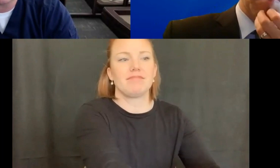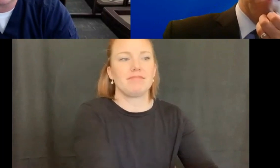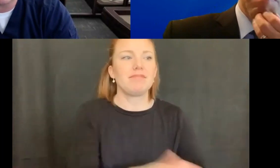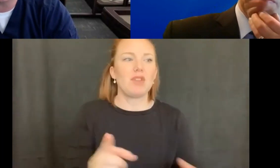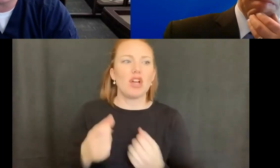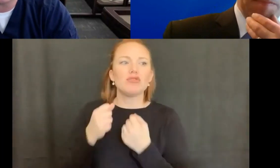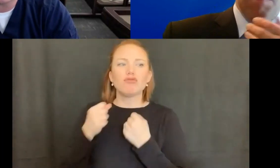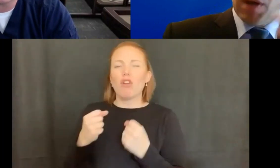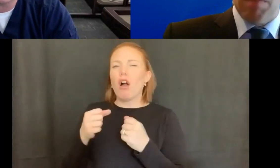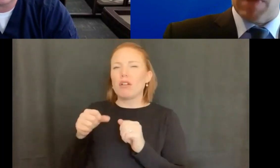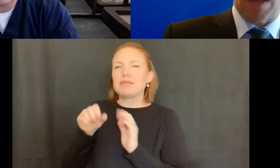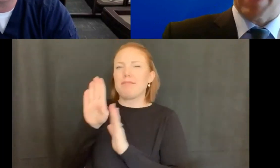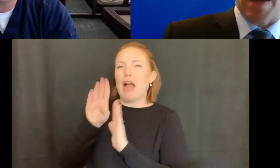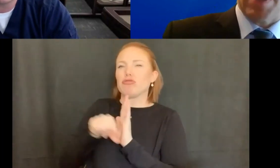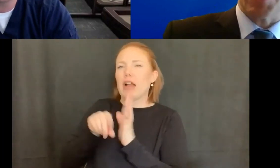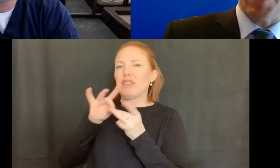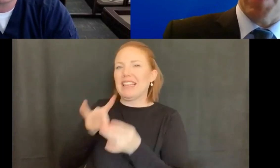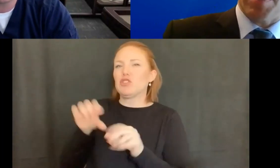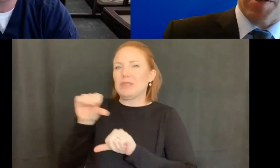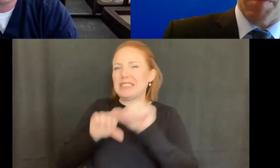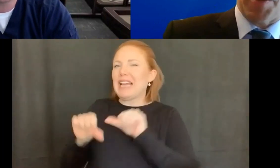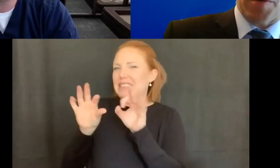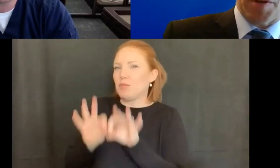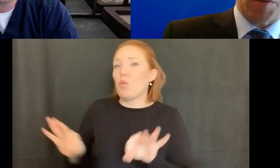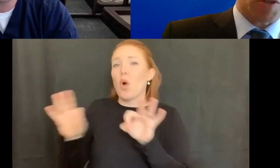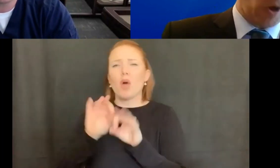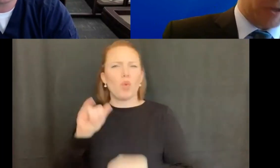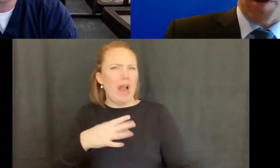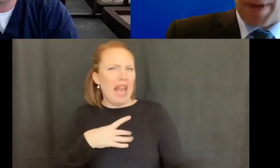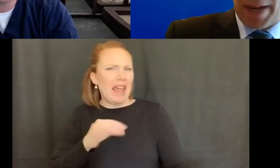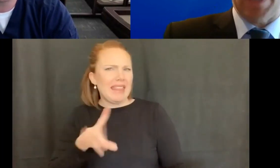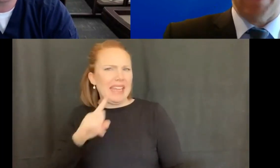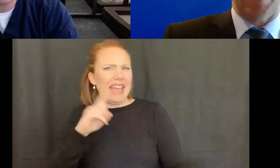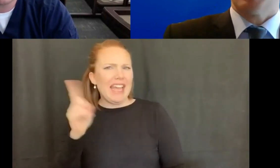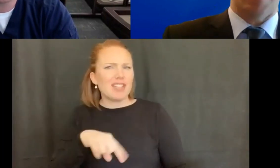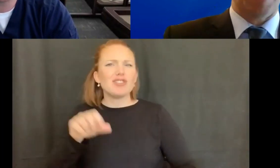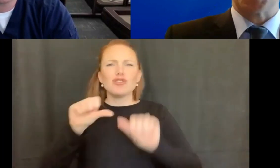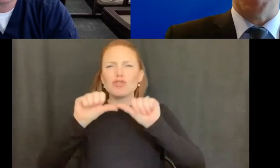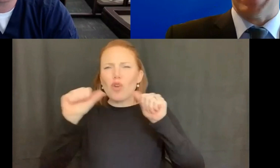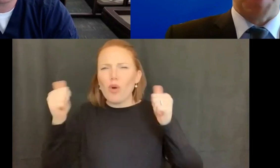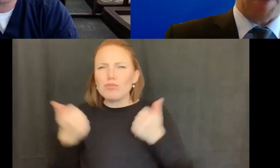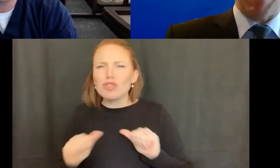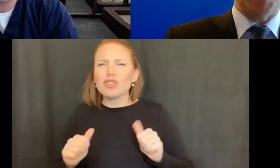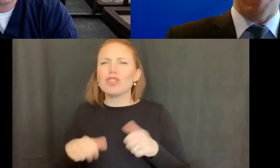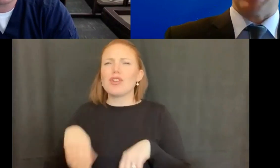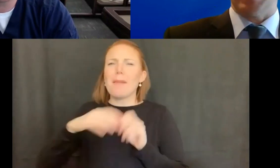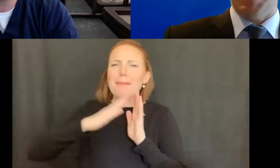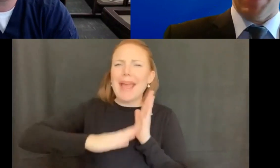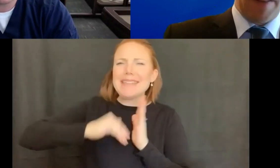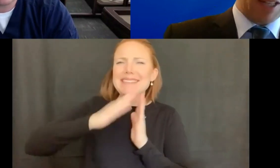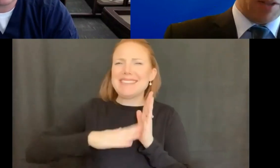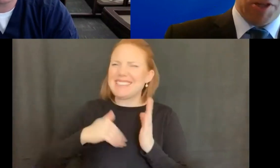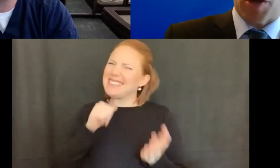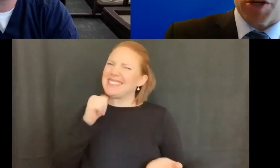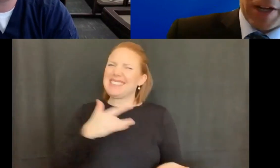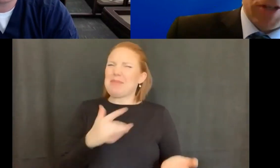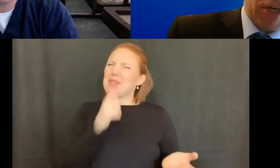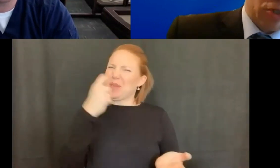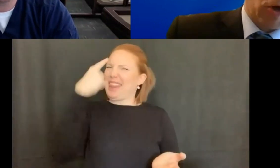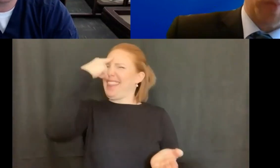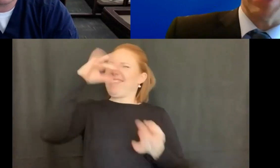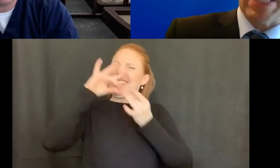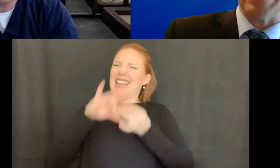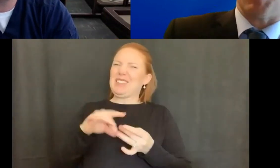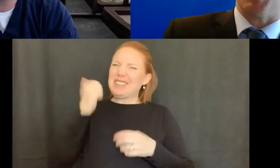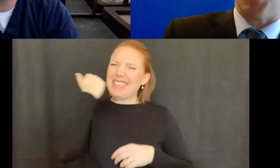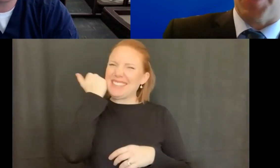essential. That'd be the most important one. I like that answer though. Some other, sculpture or painting, like things you may not think about directly, but that's, you're, like you